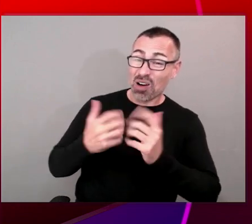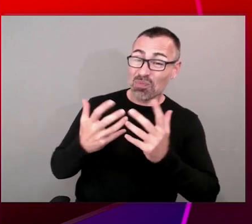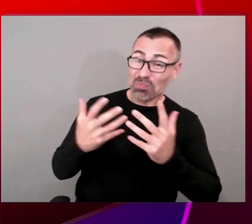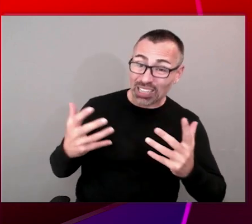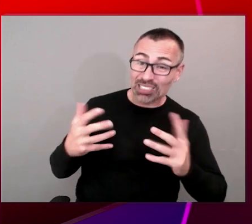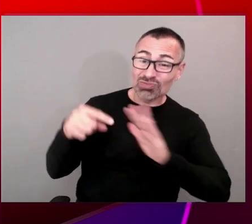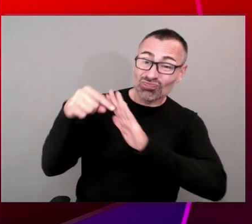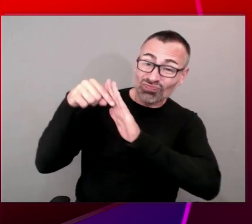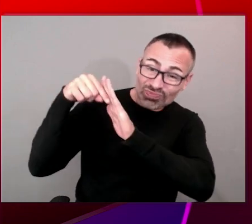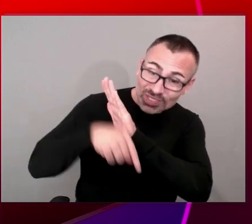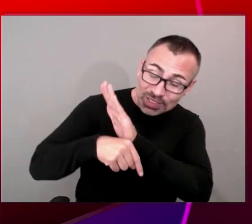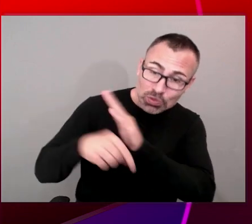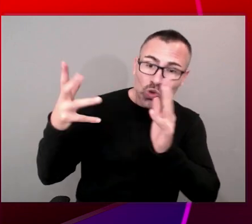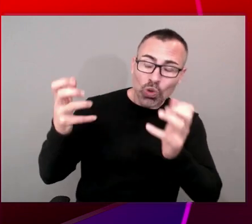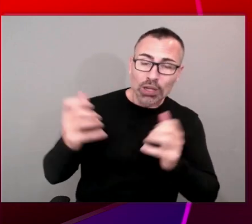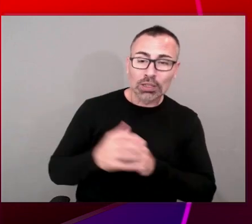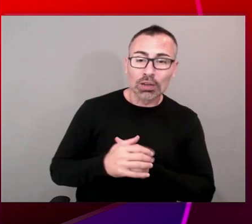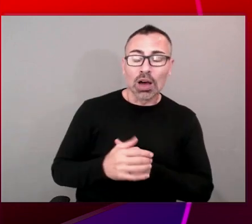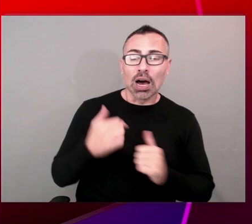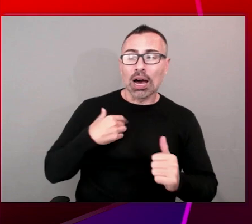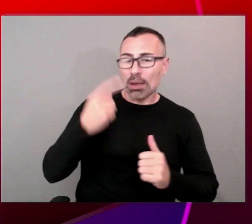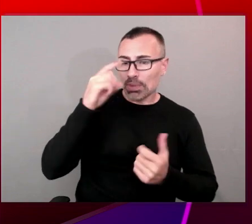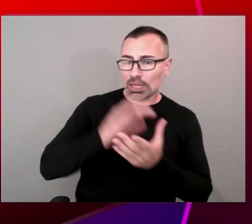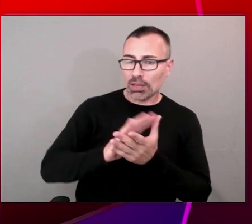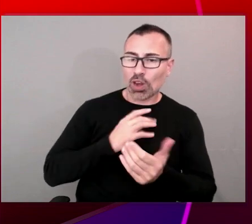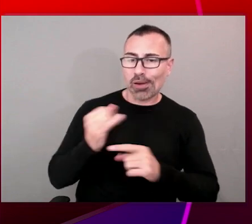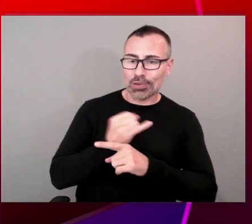and our profession, everything is